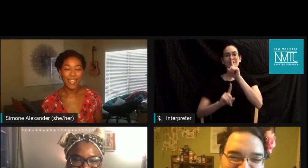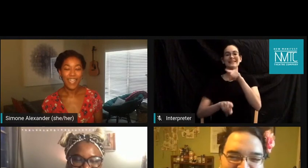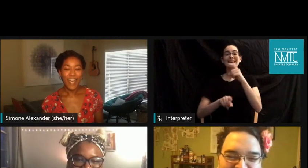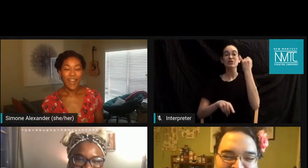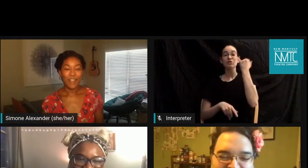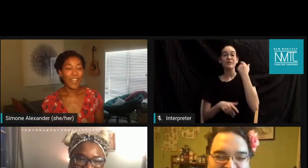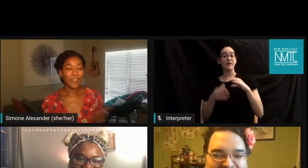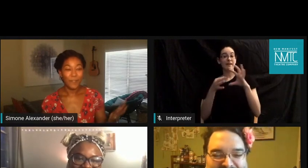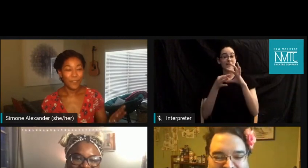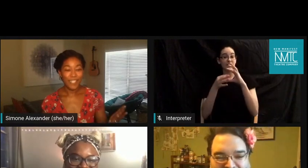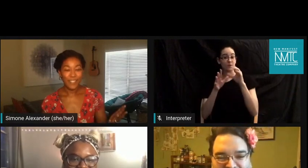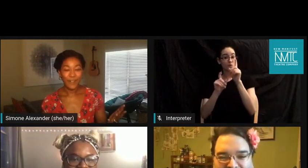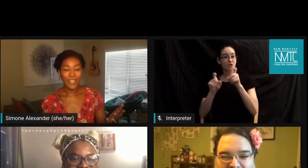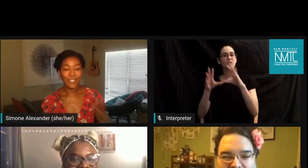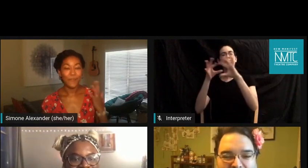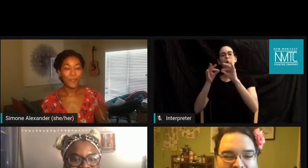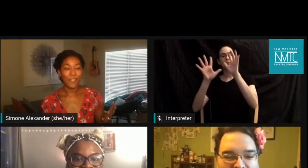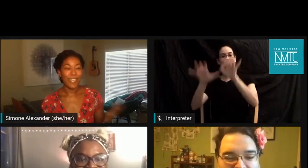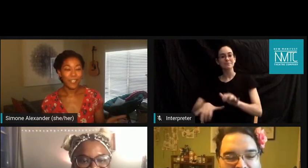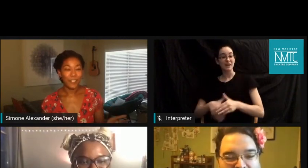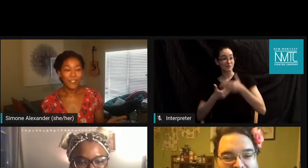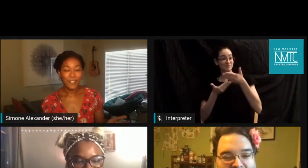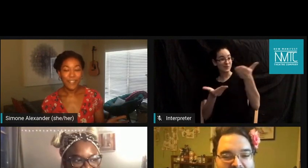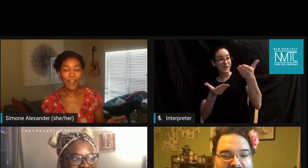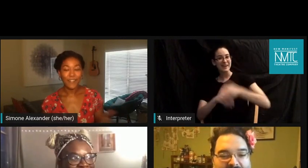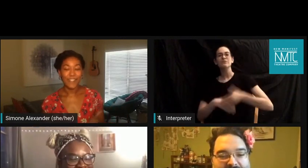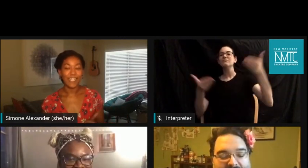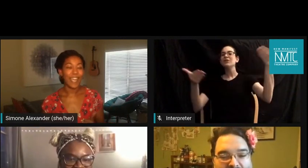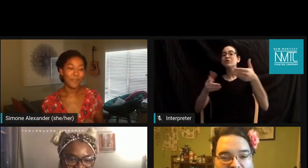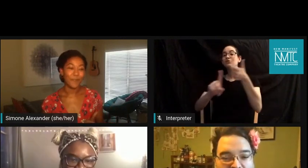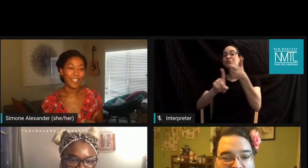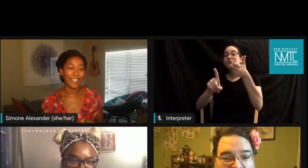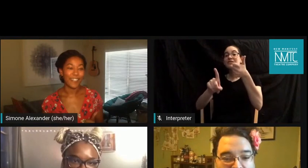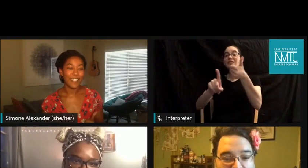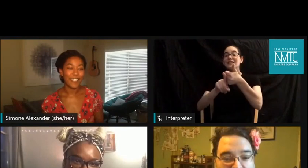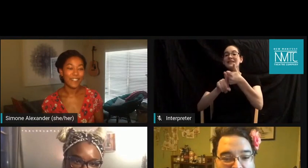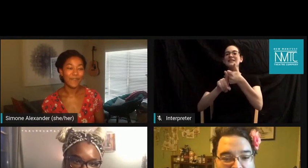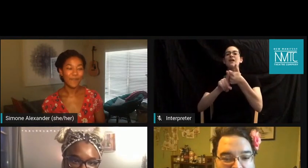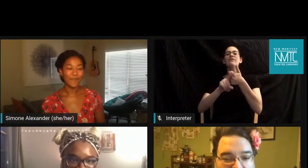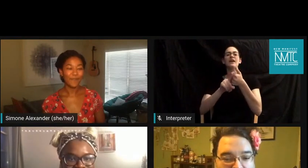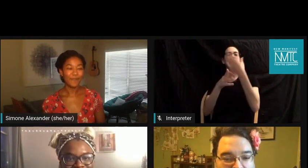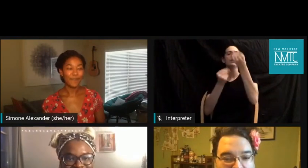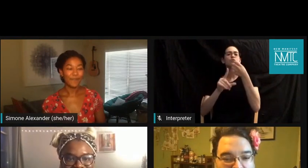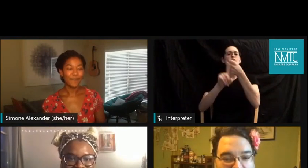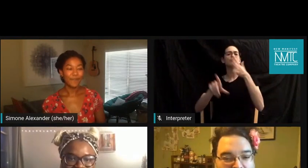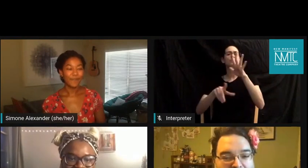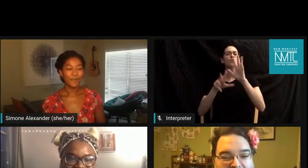YouTube chat. And the floor is yours. Feel free to introduce yourselves and the kind of work that you guys do.